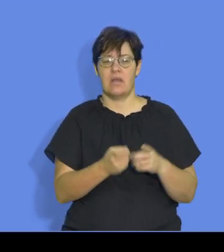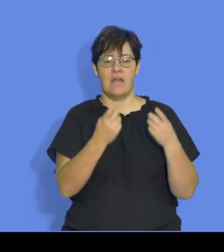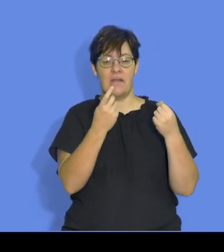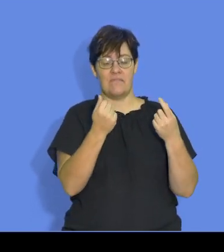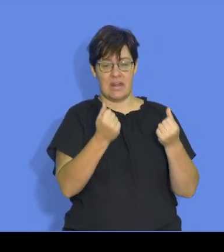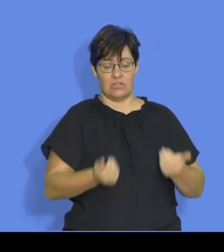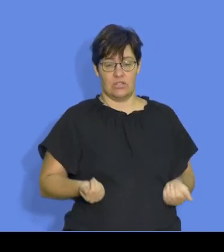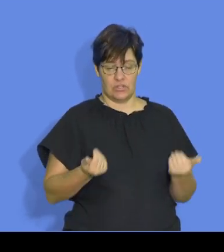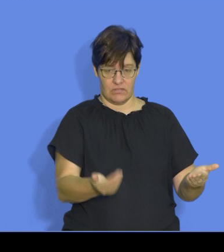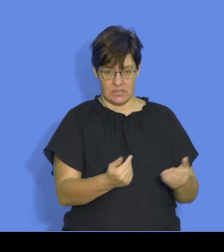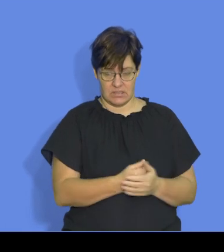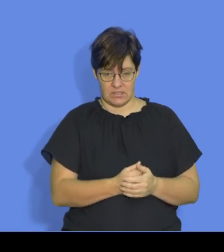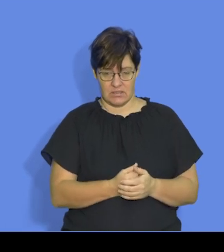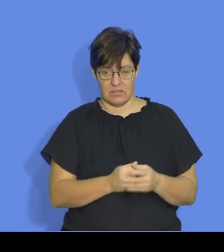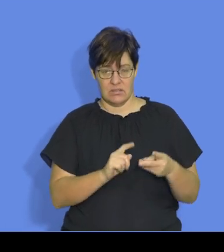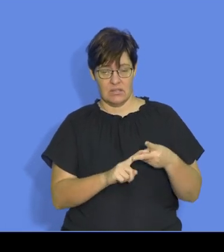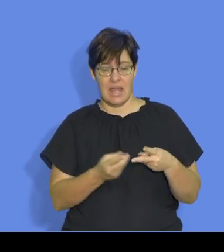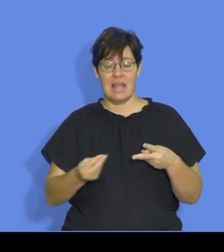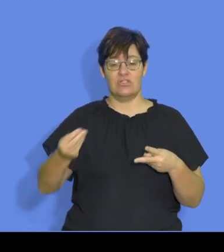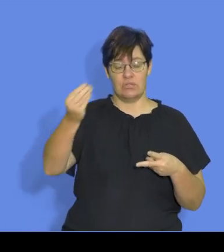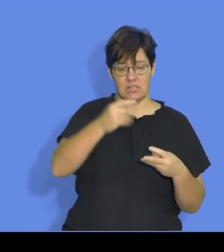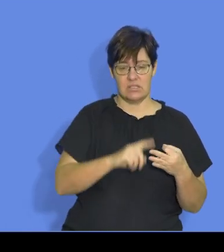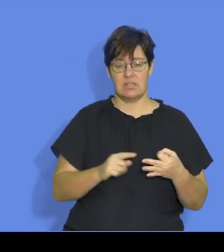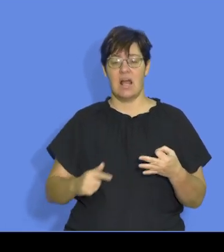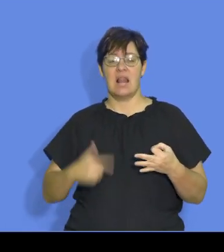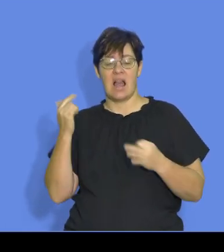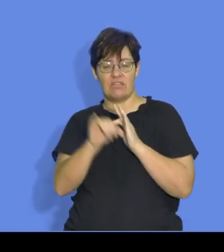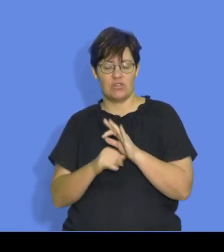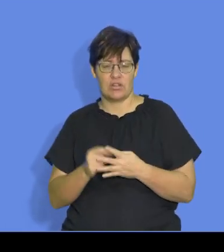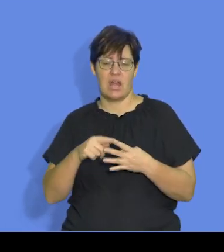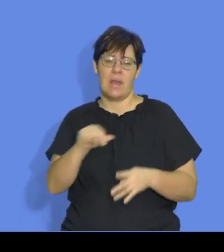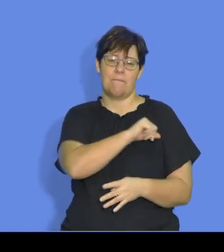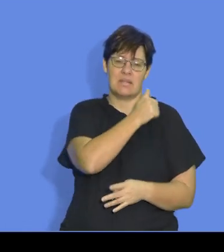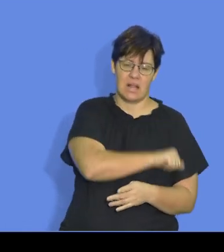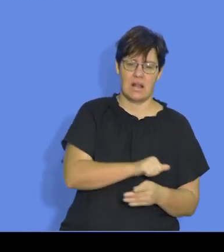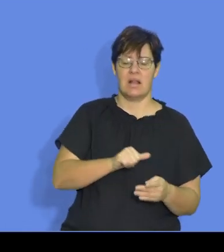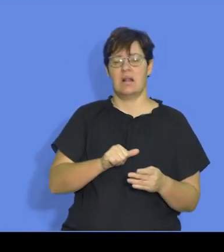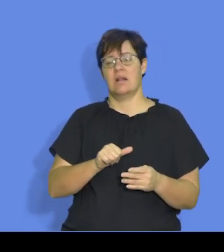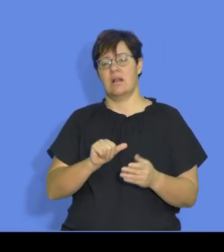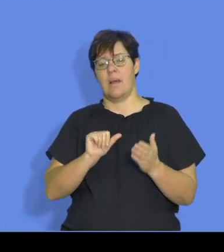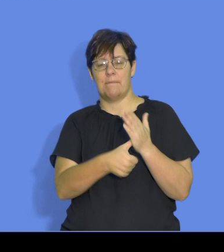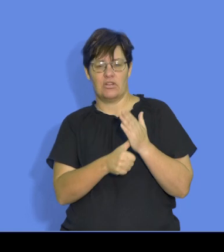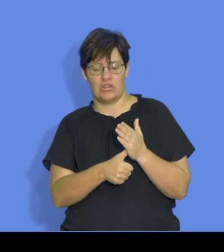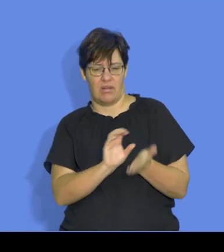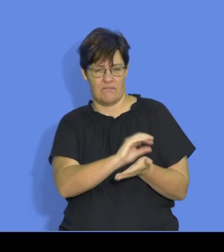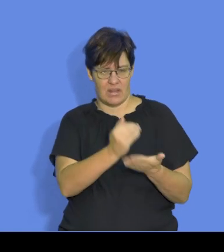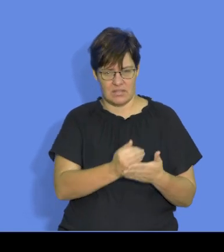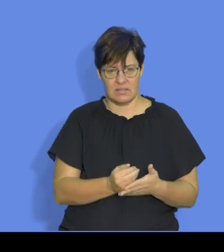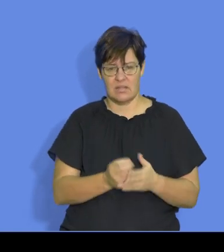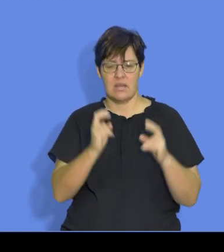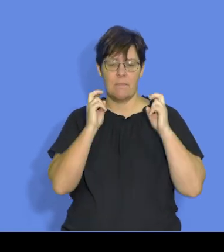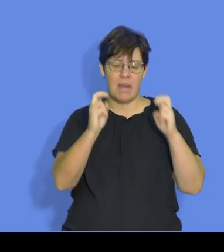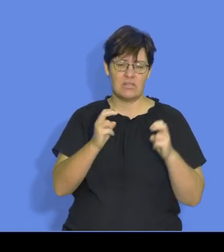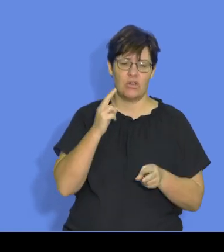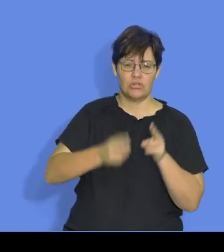financial services, interest, life insurances, medical and pension funds, bus, train and